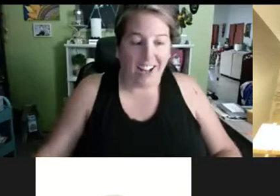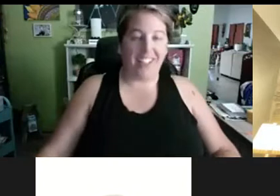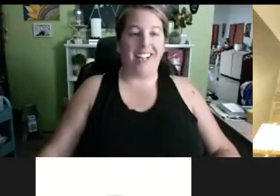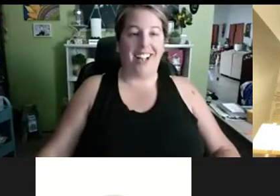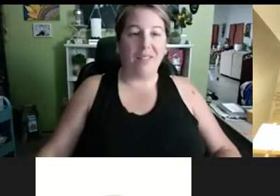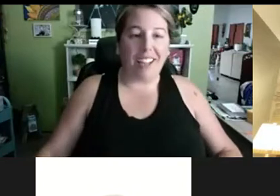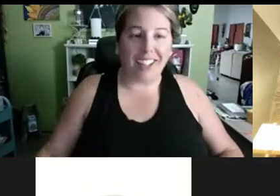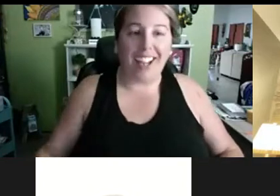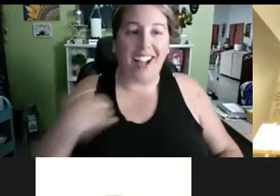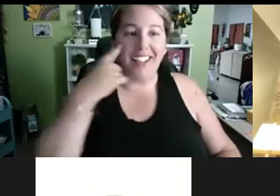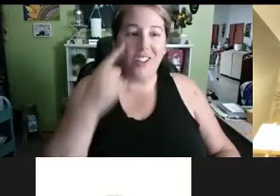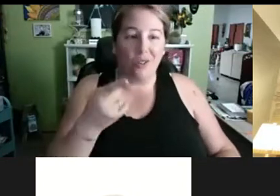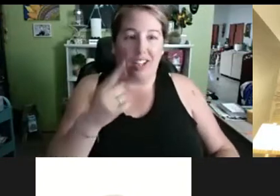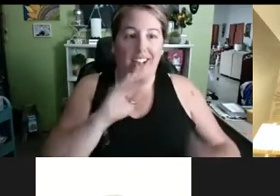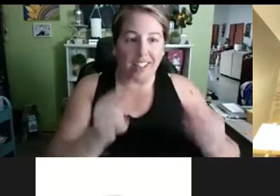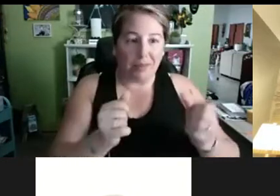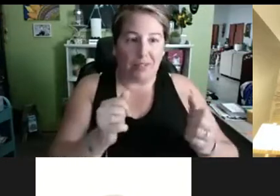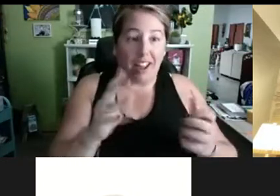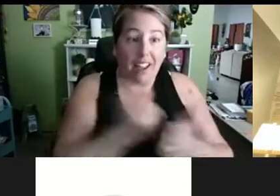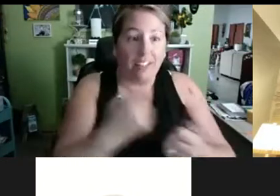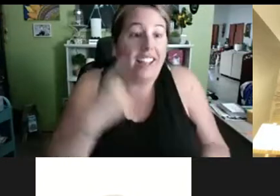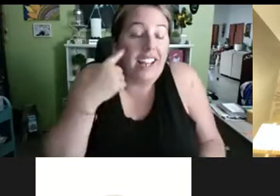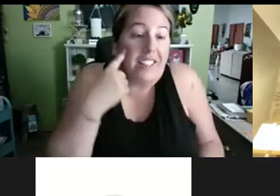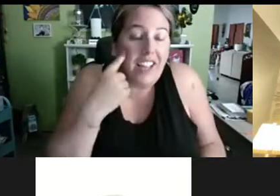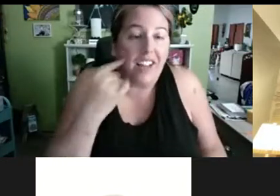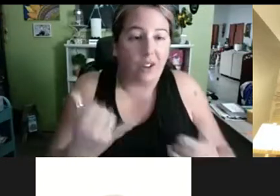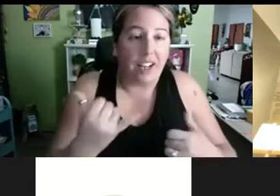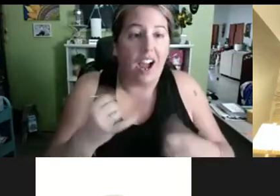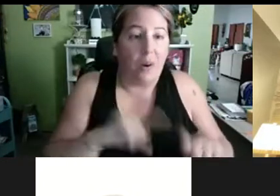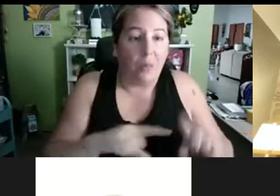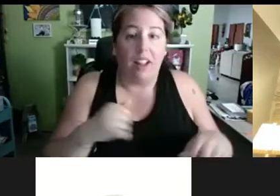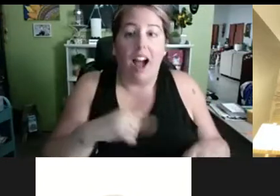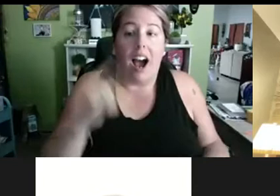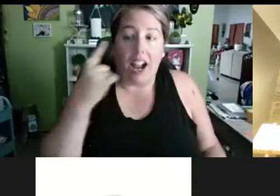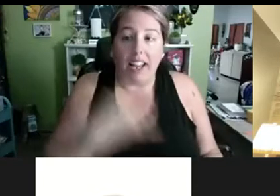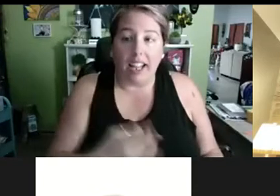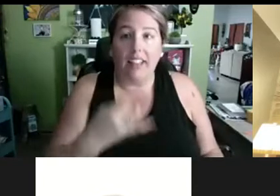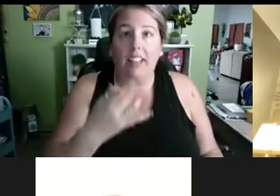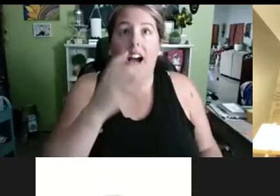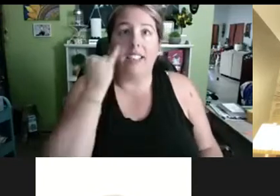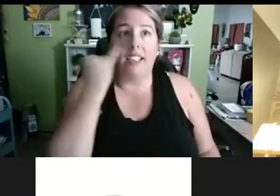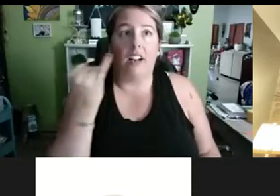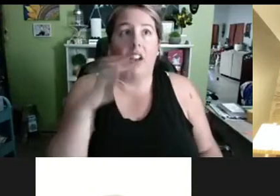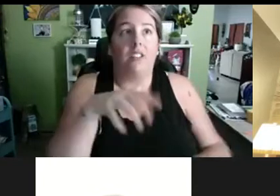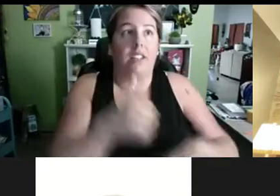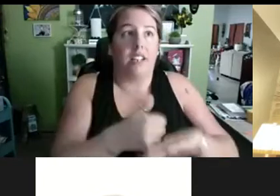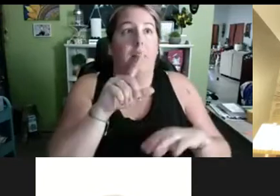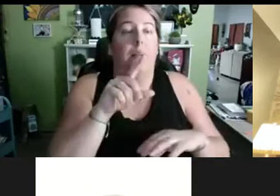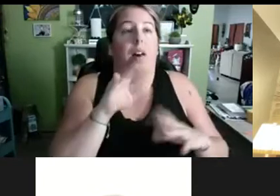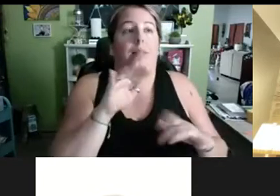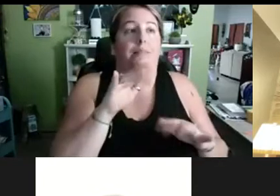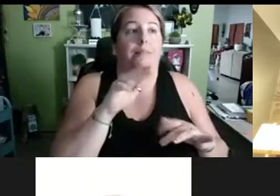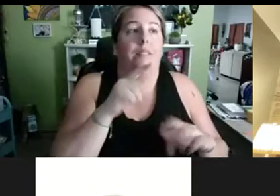I don't know. You kind of got me. I think you like talked about everything that I can think of right now, but I like the idea of setting